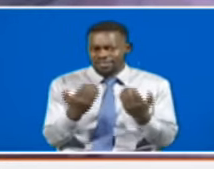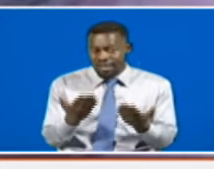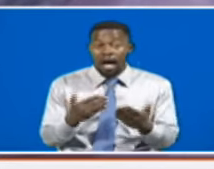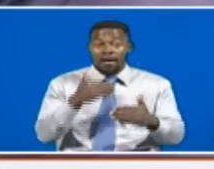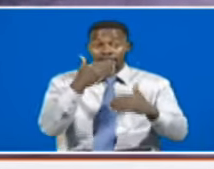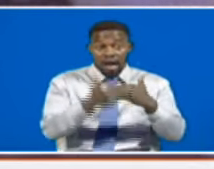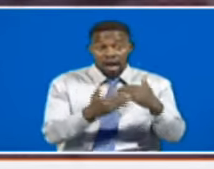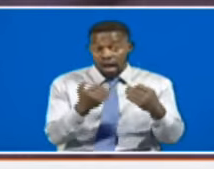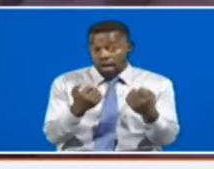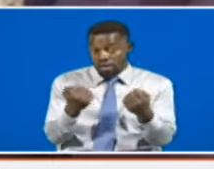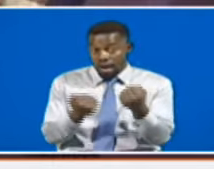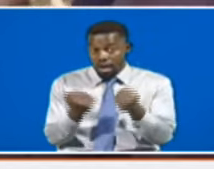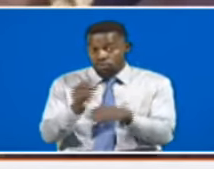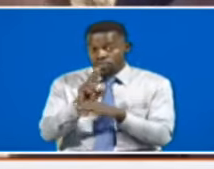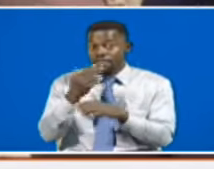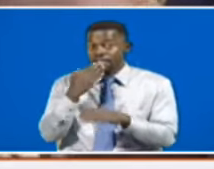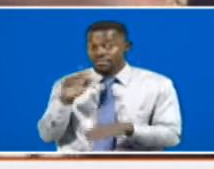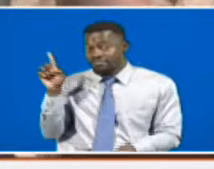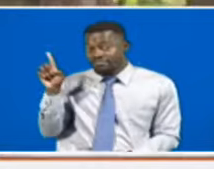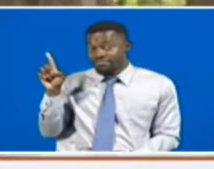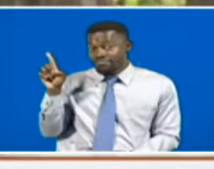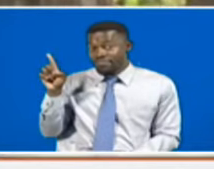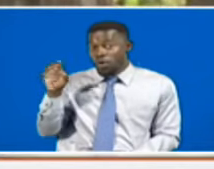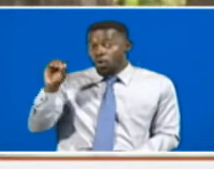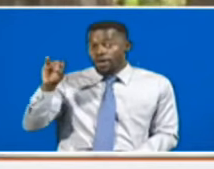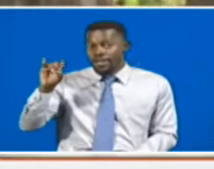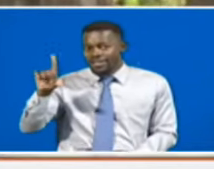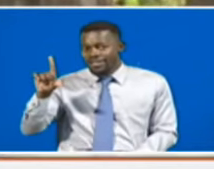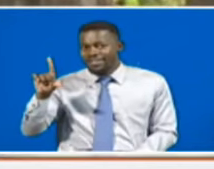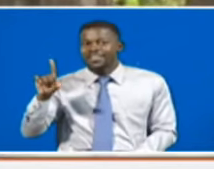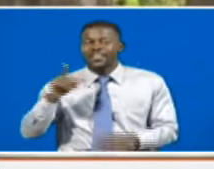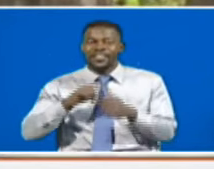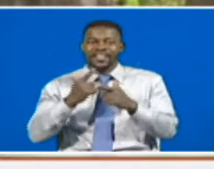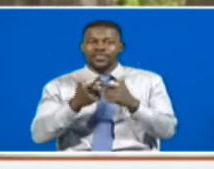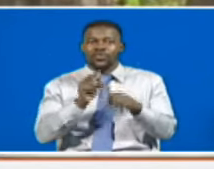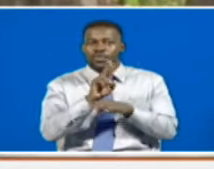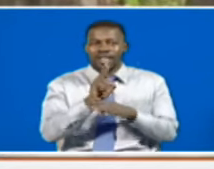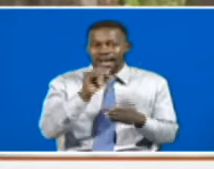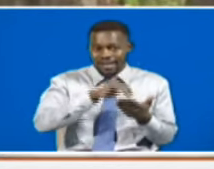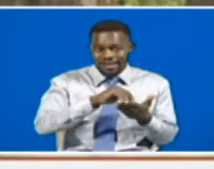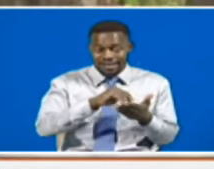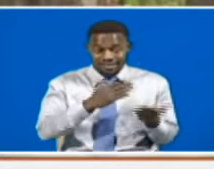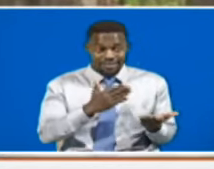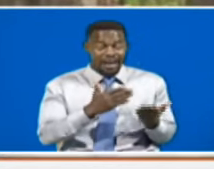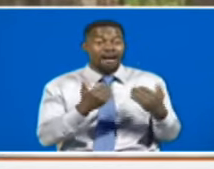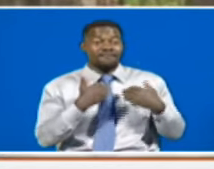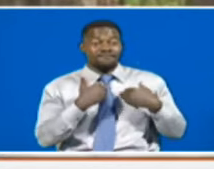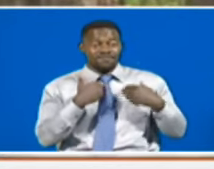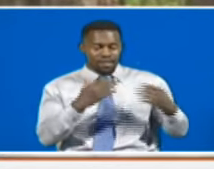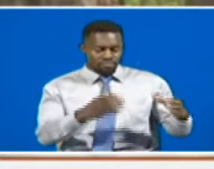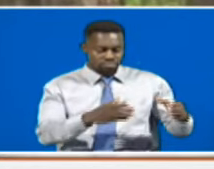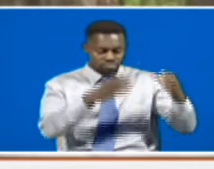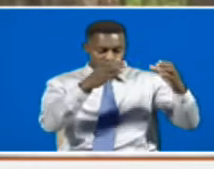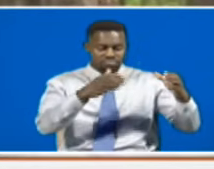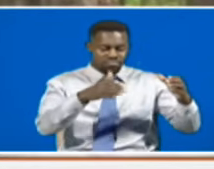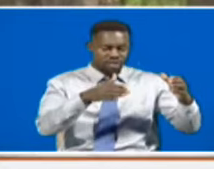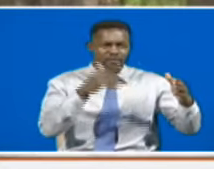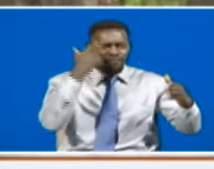fuel, an art that he learned from YouTube. Sasa hii jiko iko hapa,